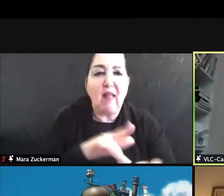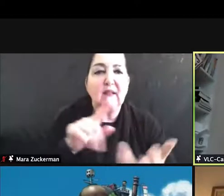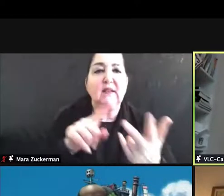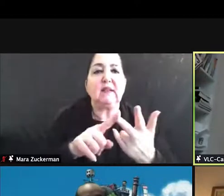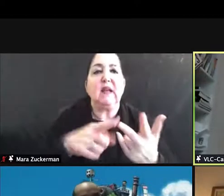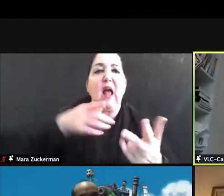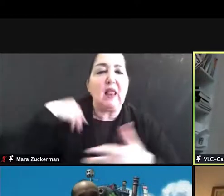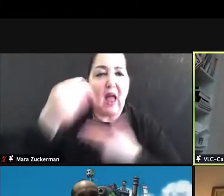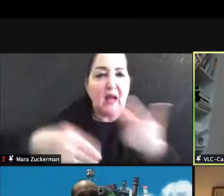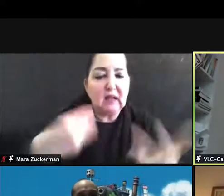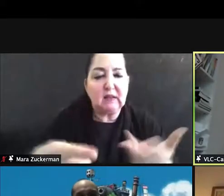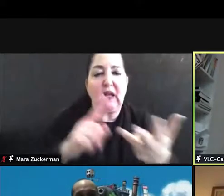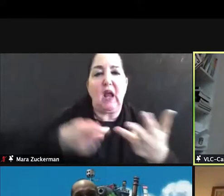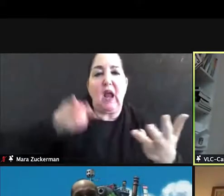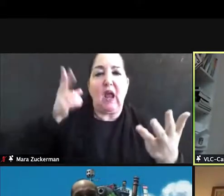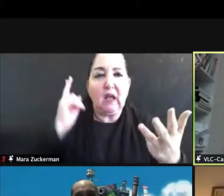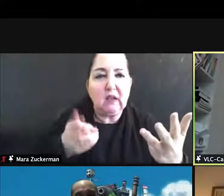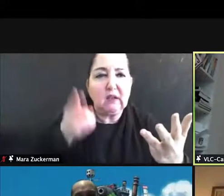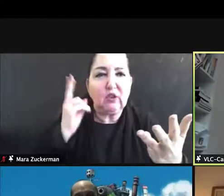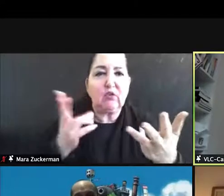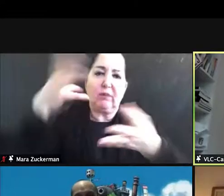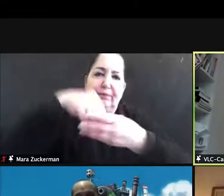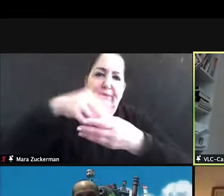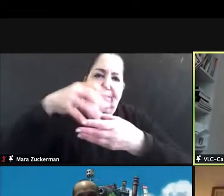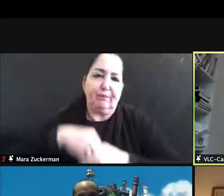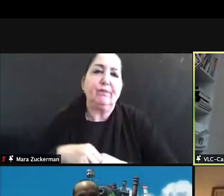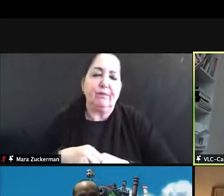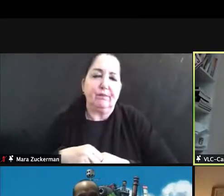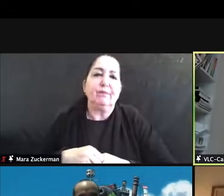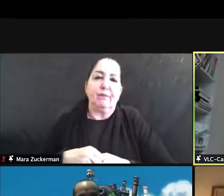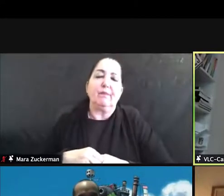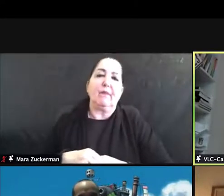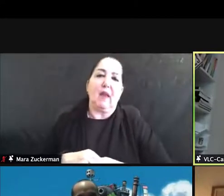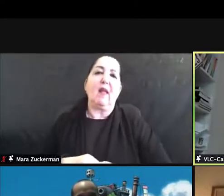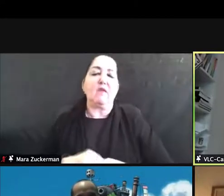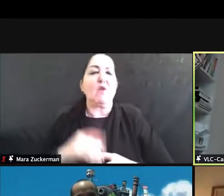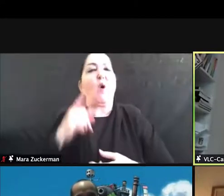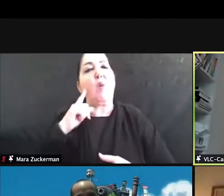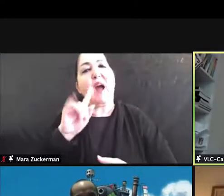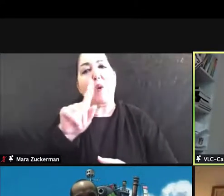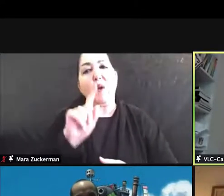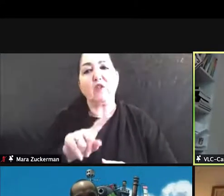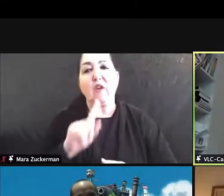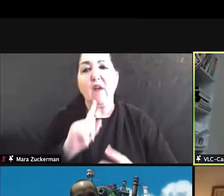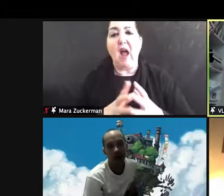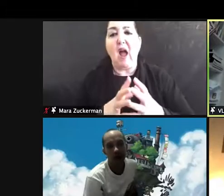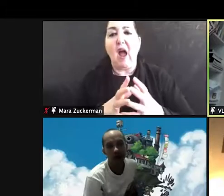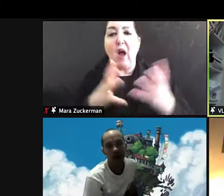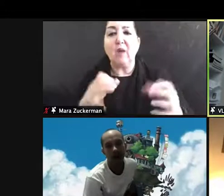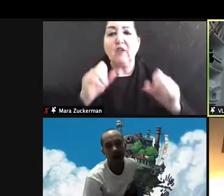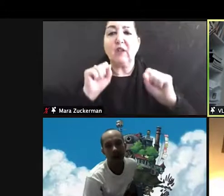be curious to hear anyone who cares to respond to the question of to what extent can intention